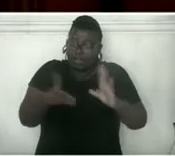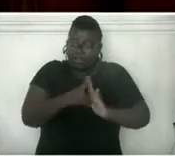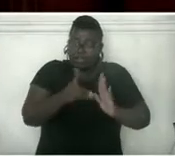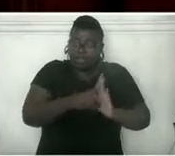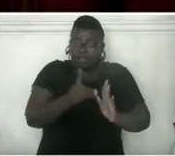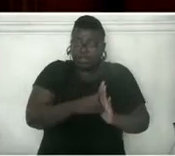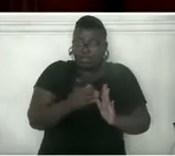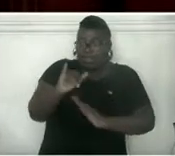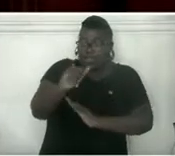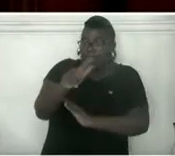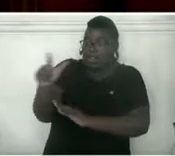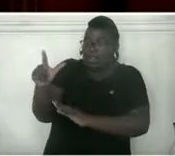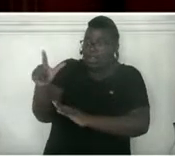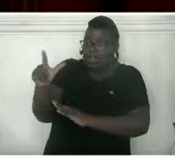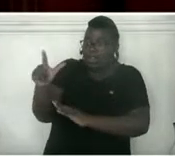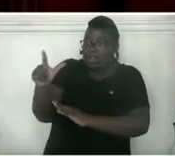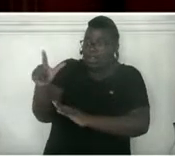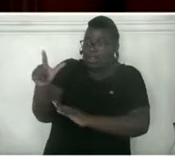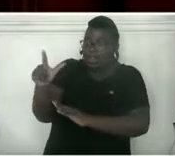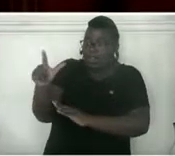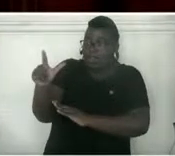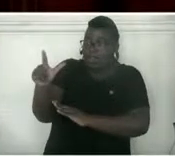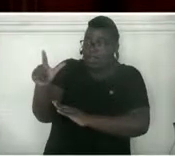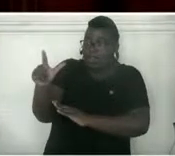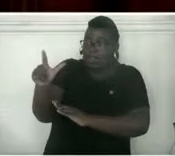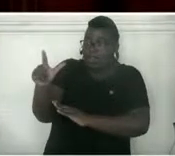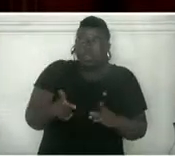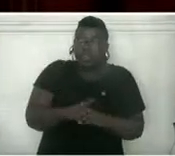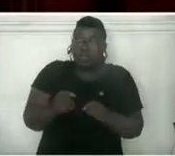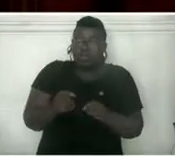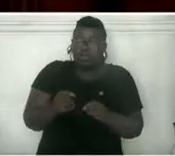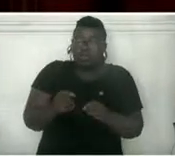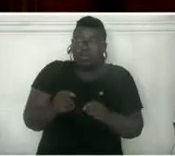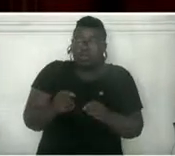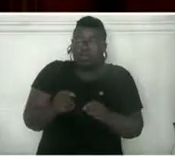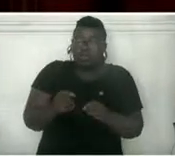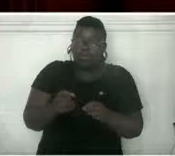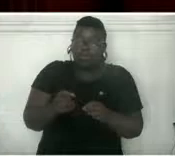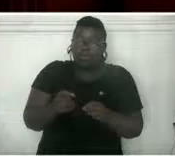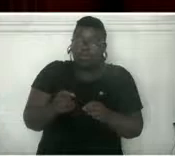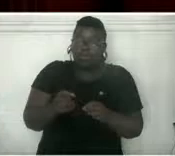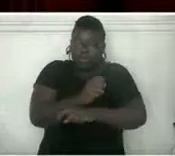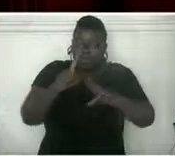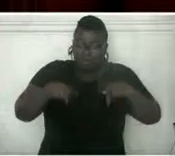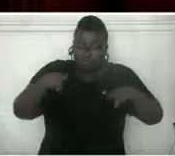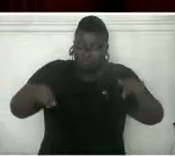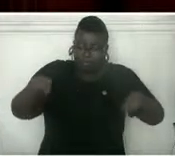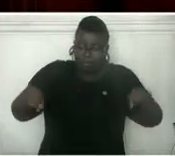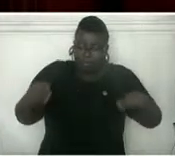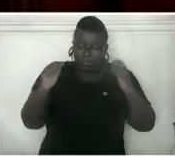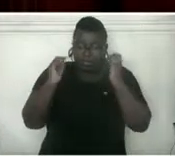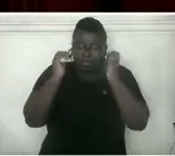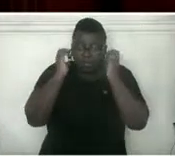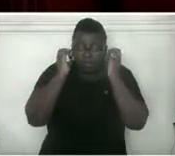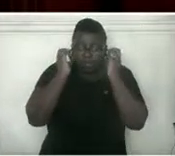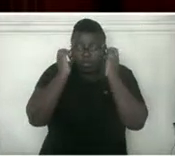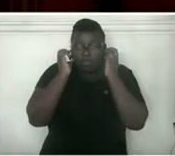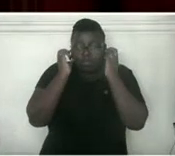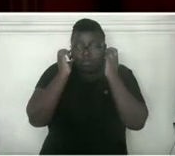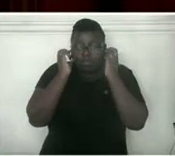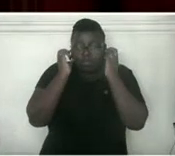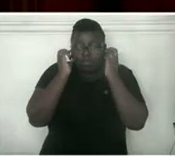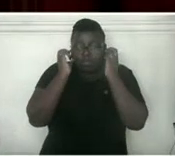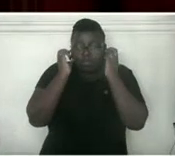the Ilovo site for a wide range of industries. So, asiyeki site le